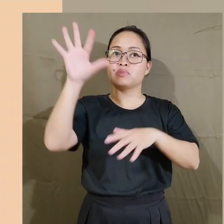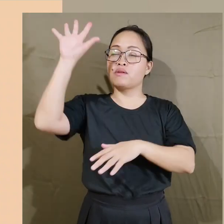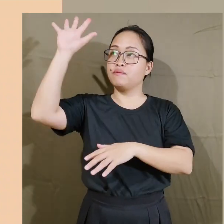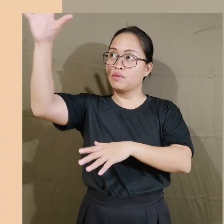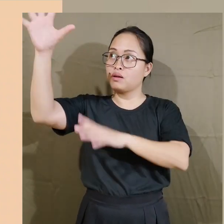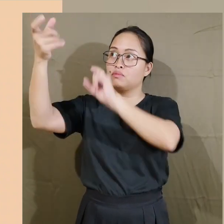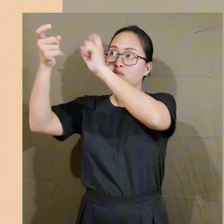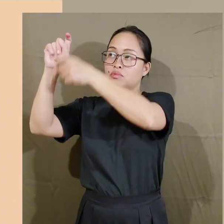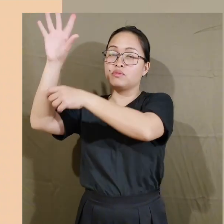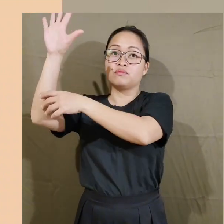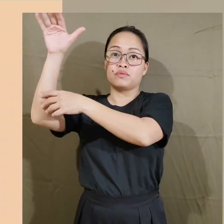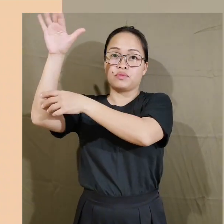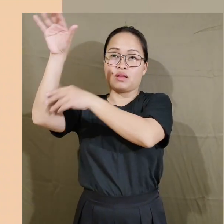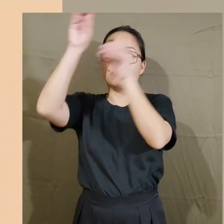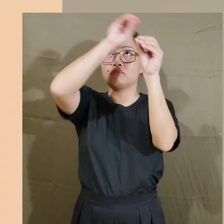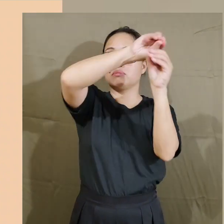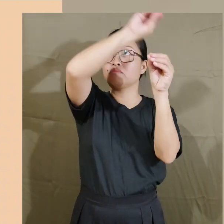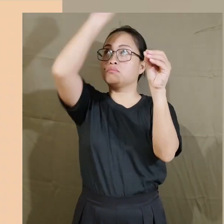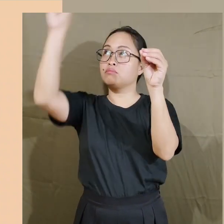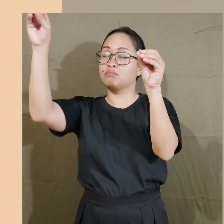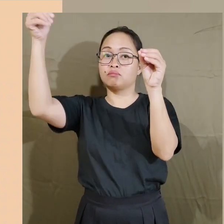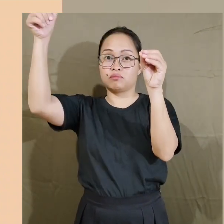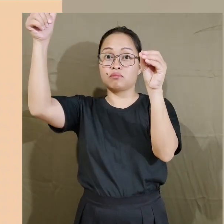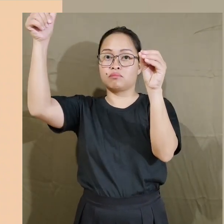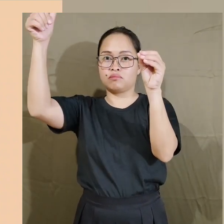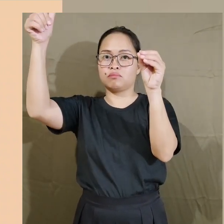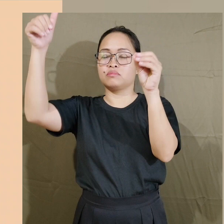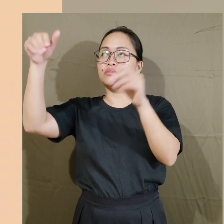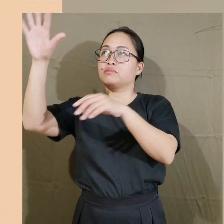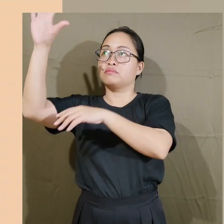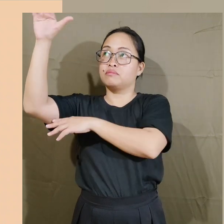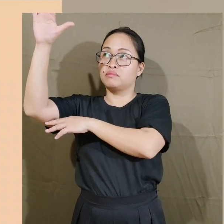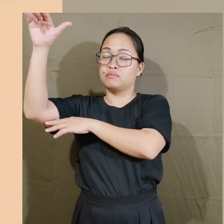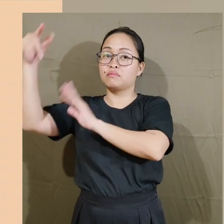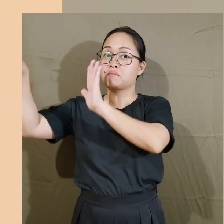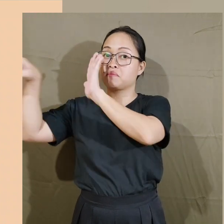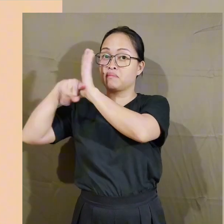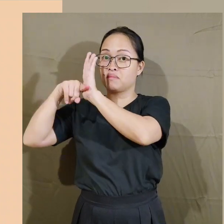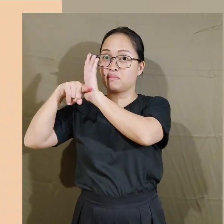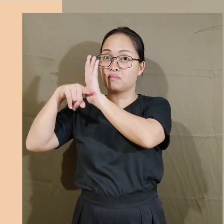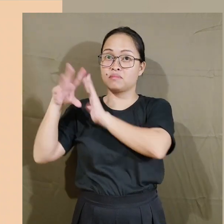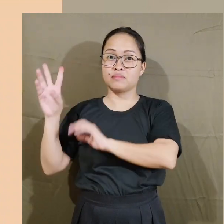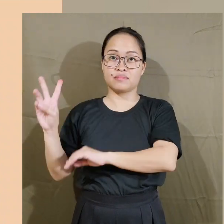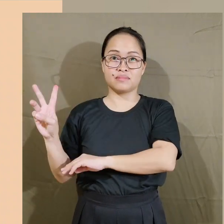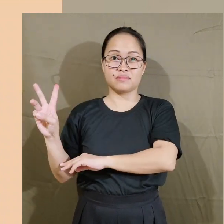5 becomes 15. So 15 minus 6,